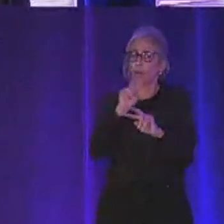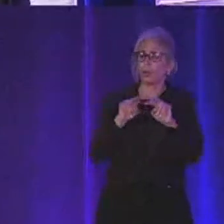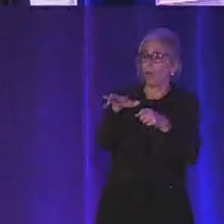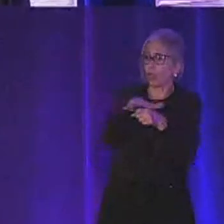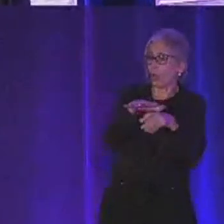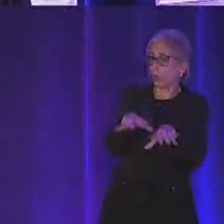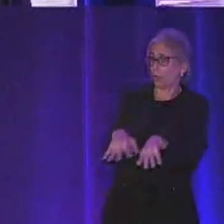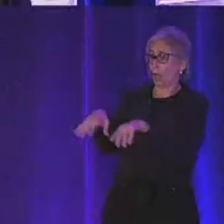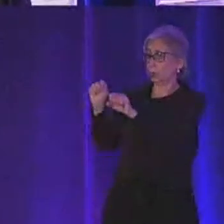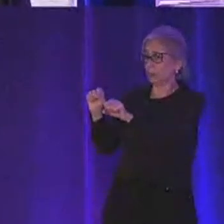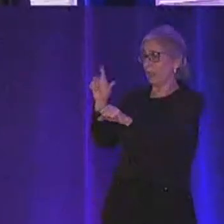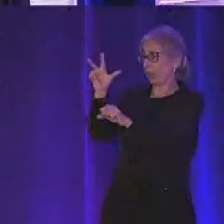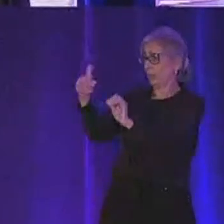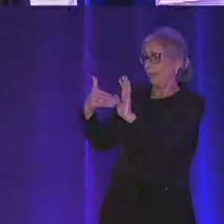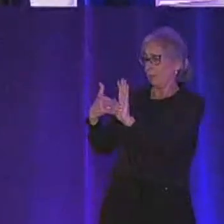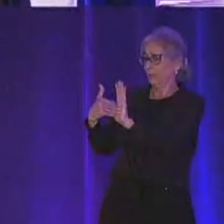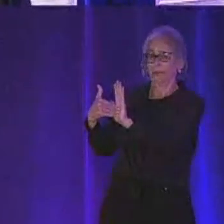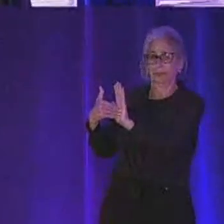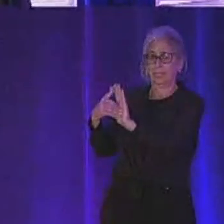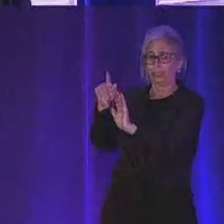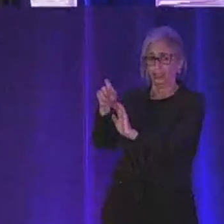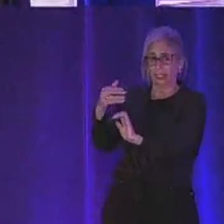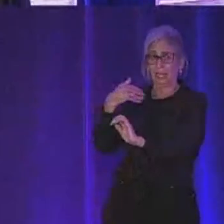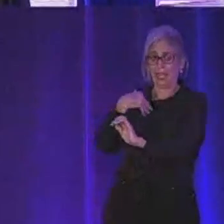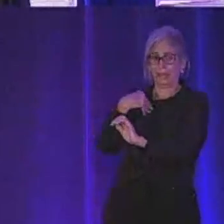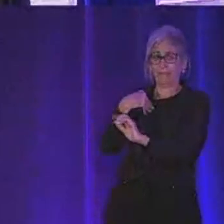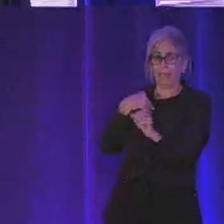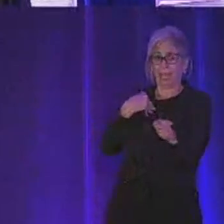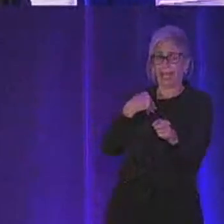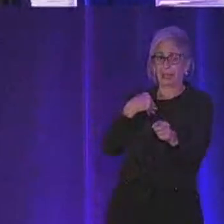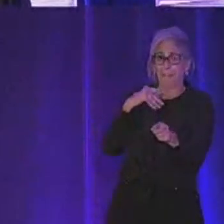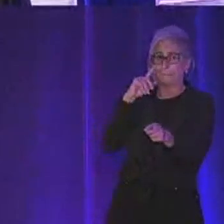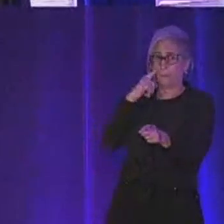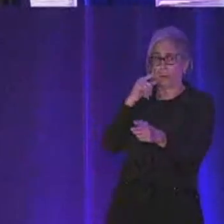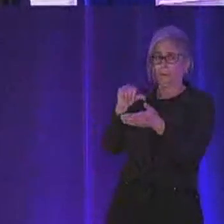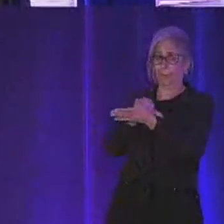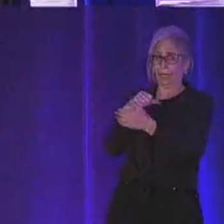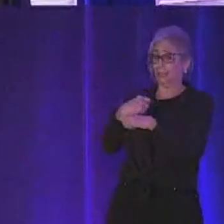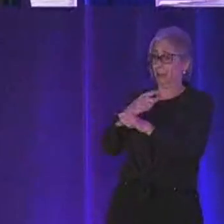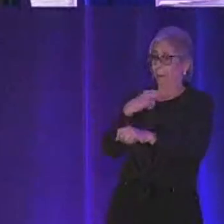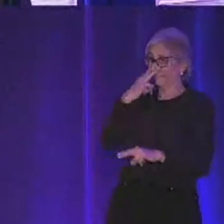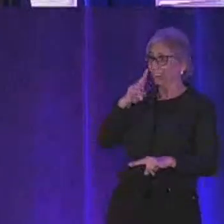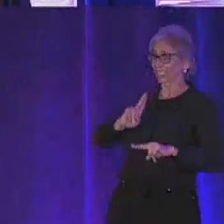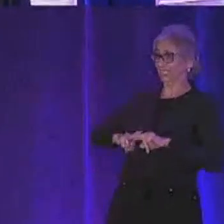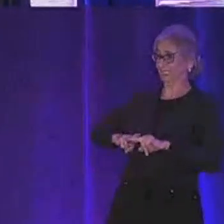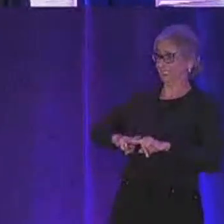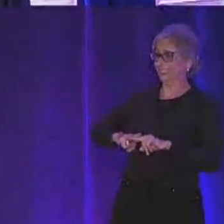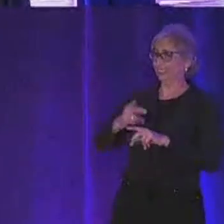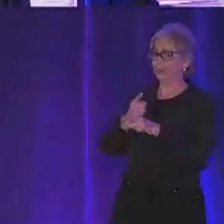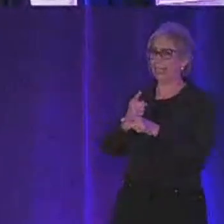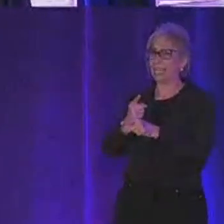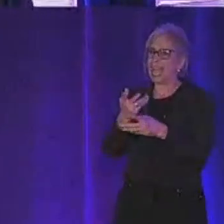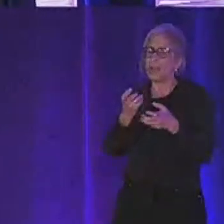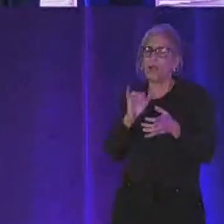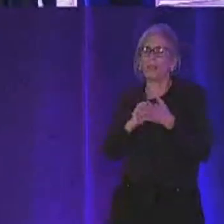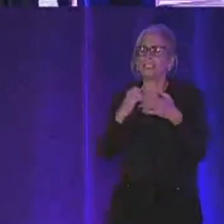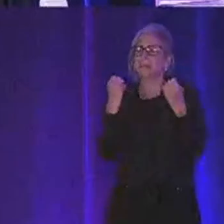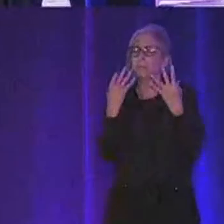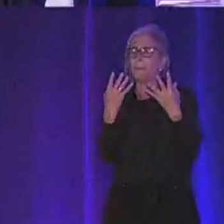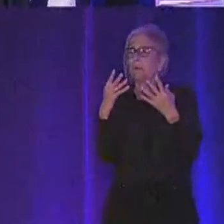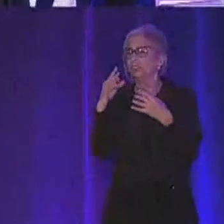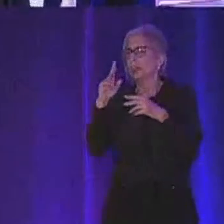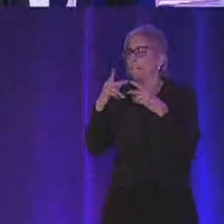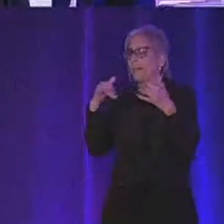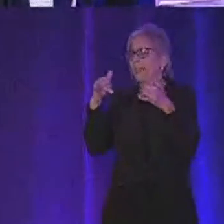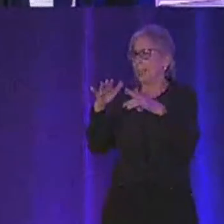localhost 3000, I should have, I am a boring page, make me fun. Okay, I want this to be multiplayer, and I want us